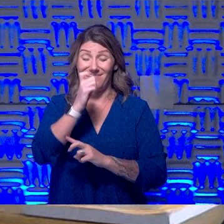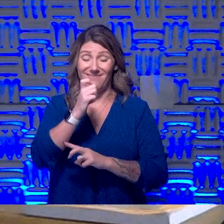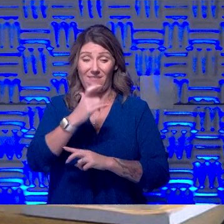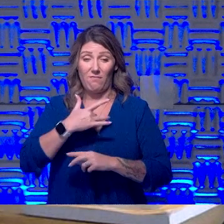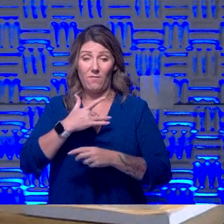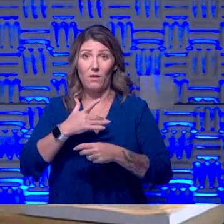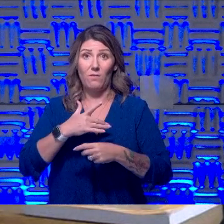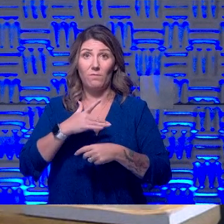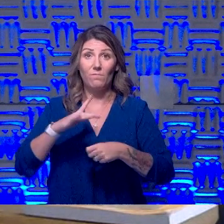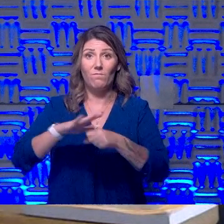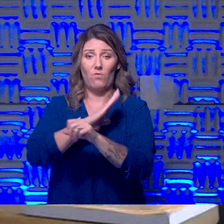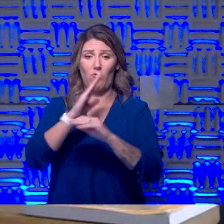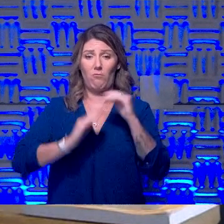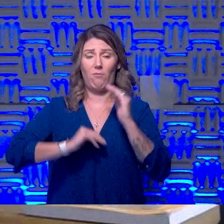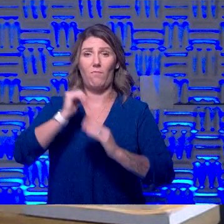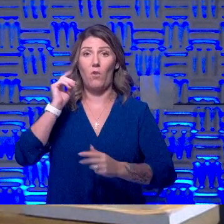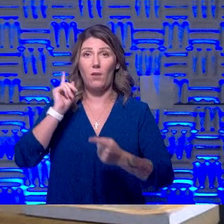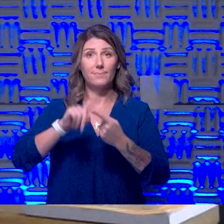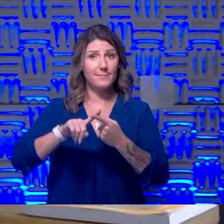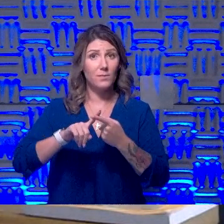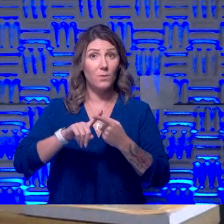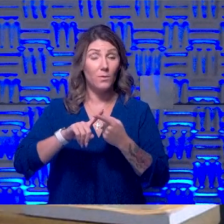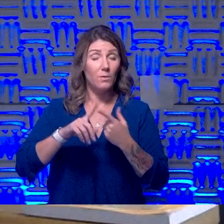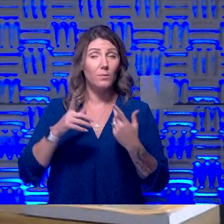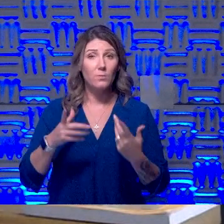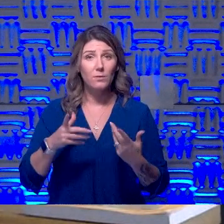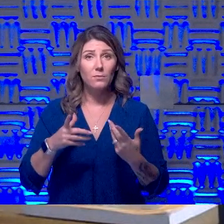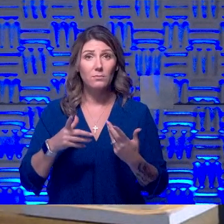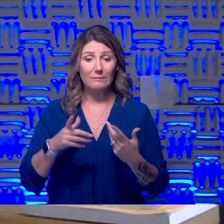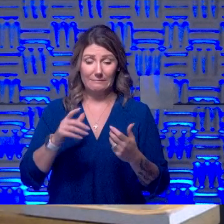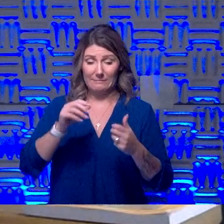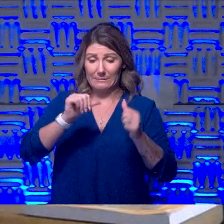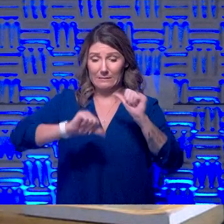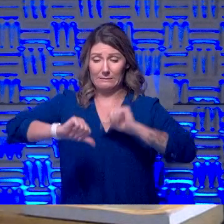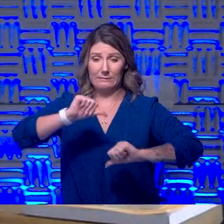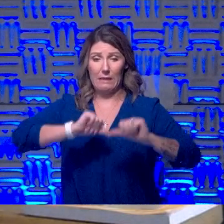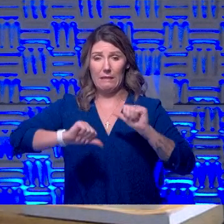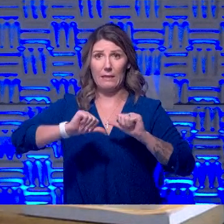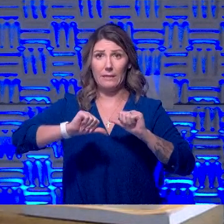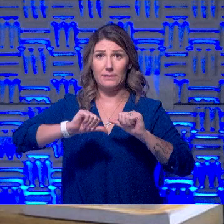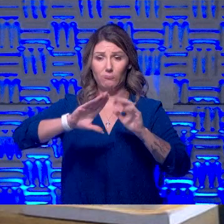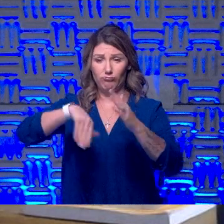completely comfortable until the science